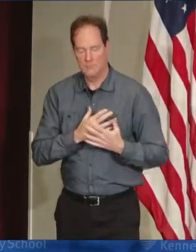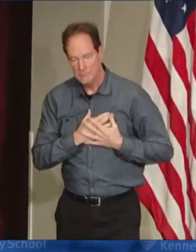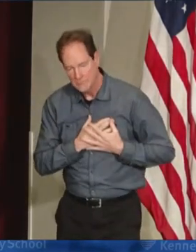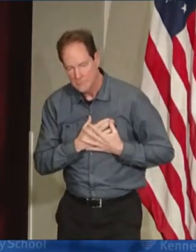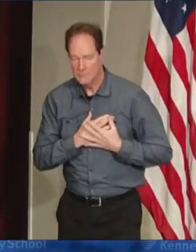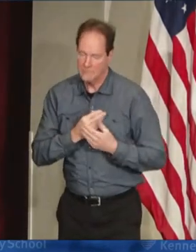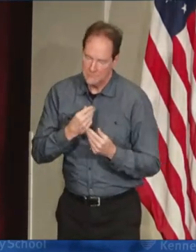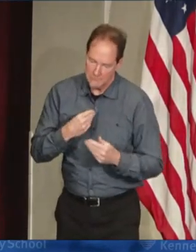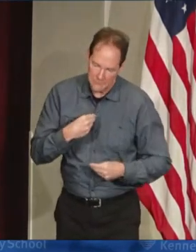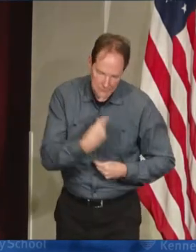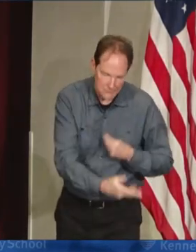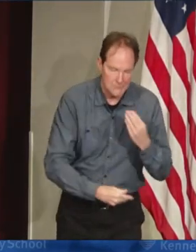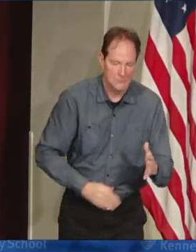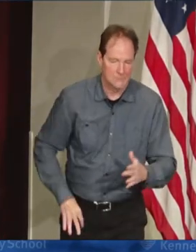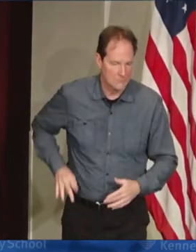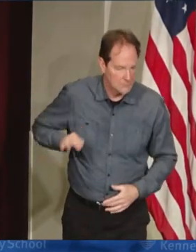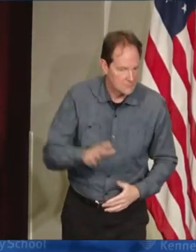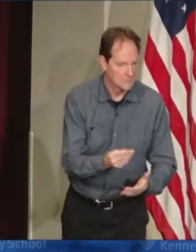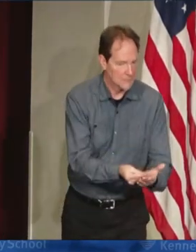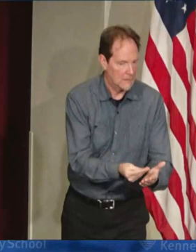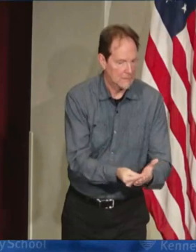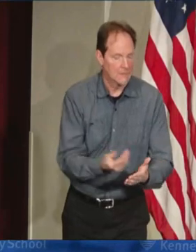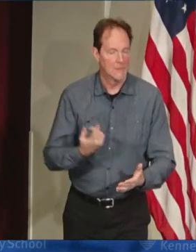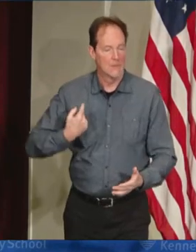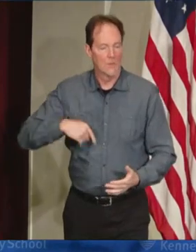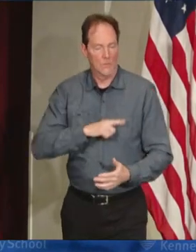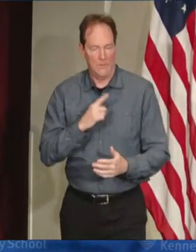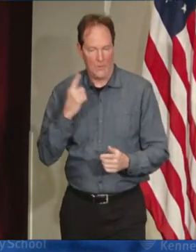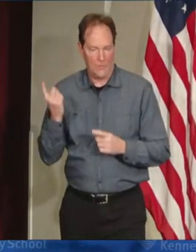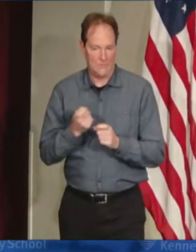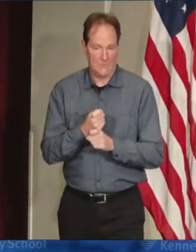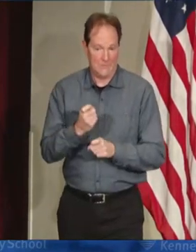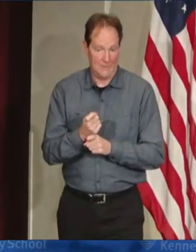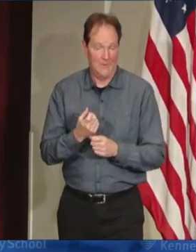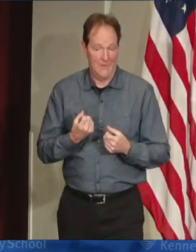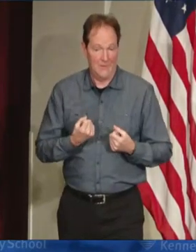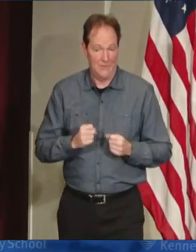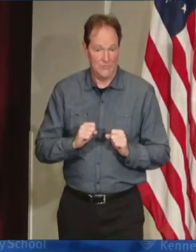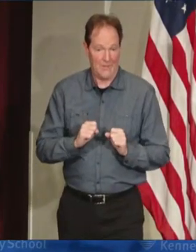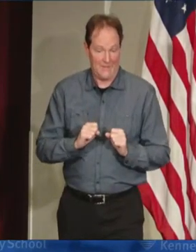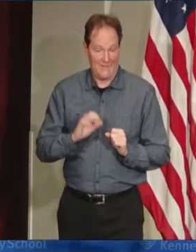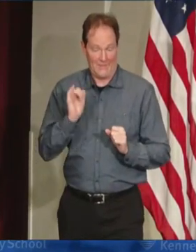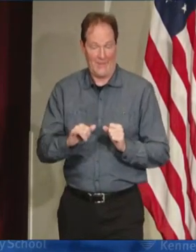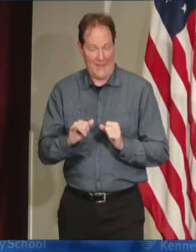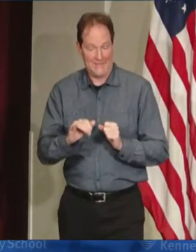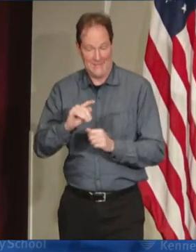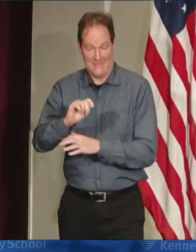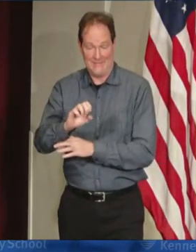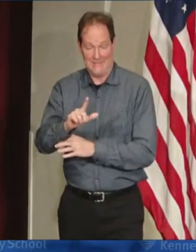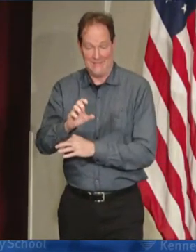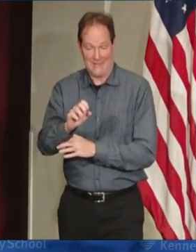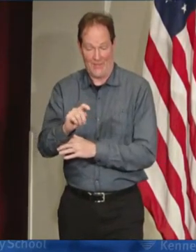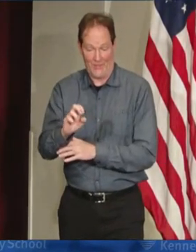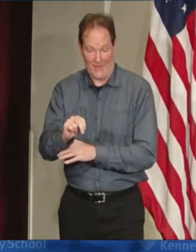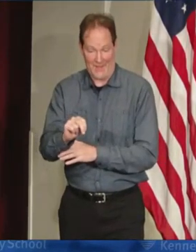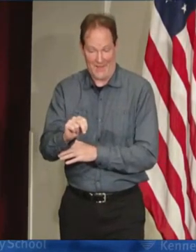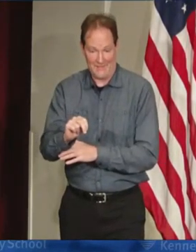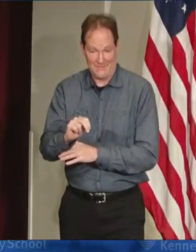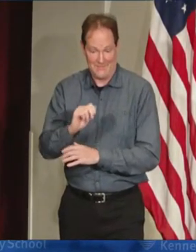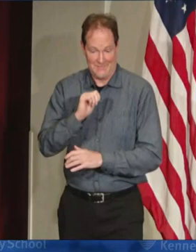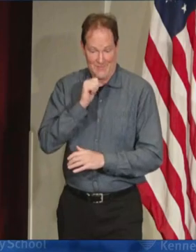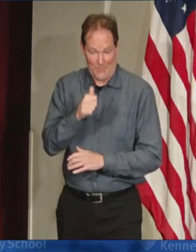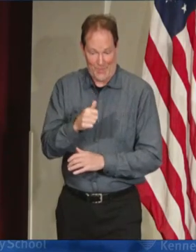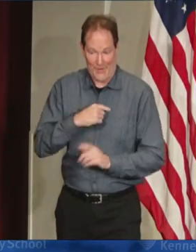give money. And we all would joke about try to go out and get a job the day after a telethon if you had a